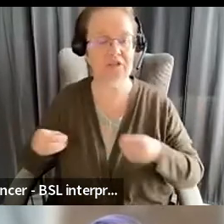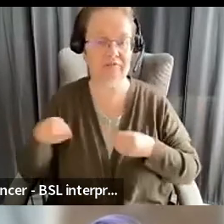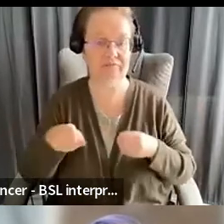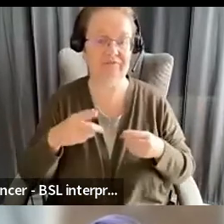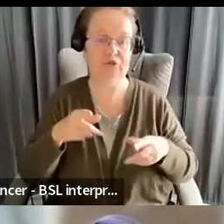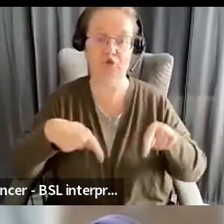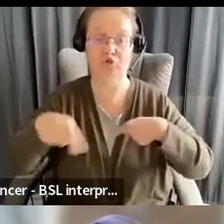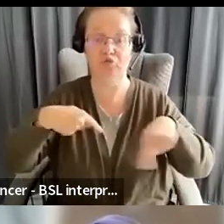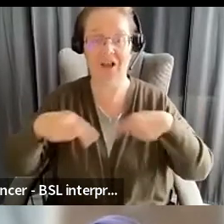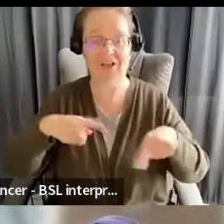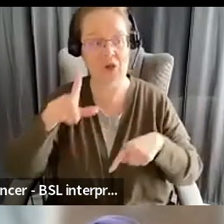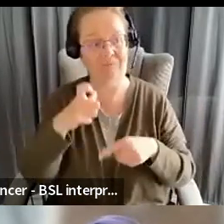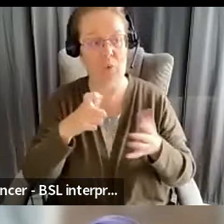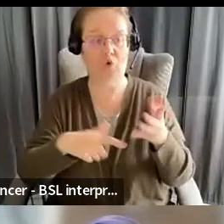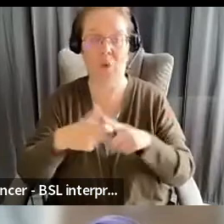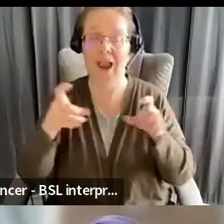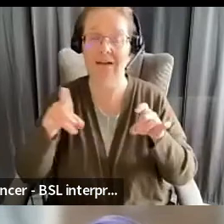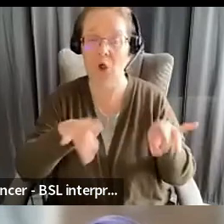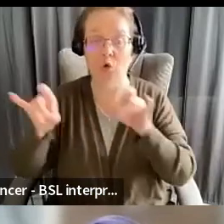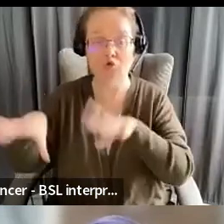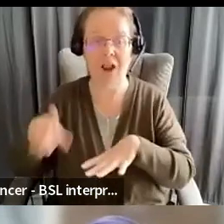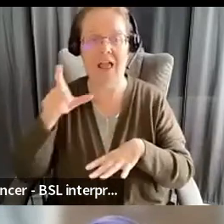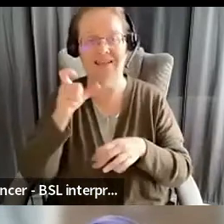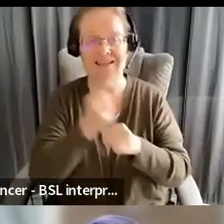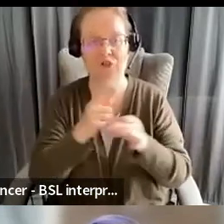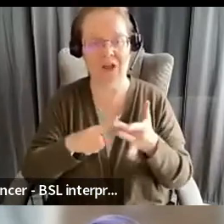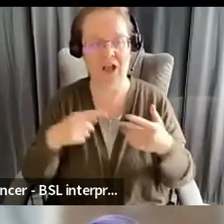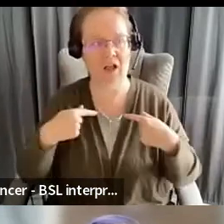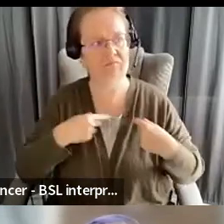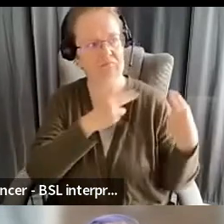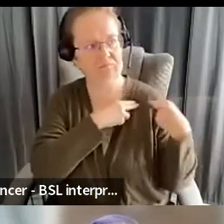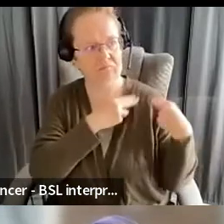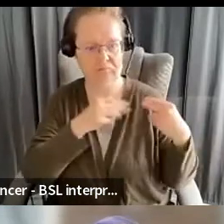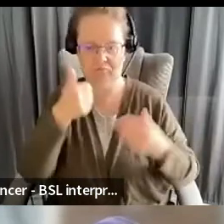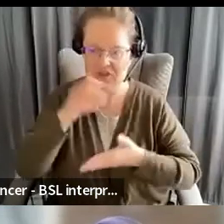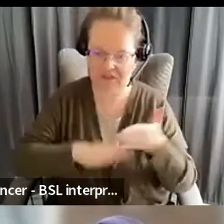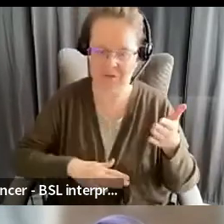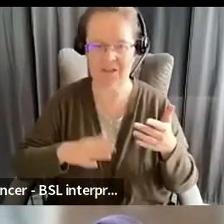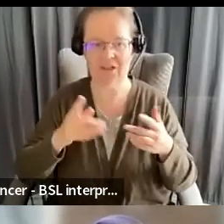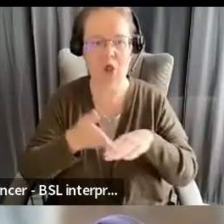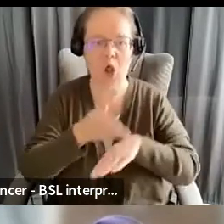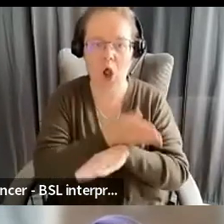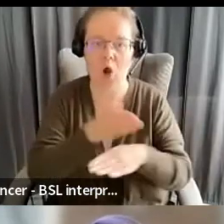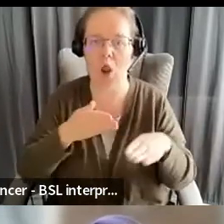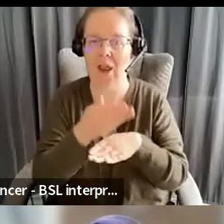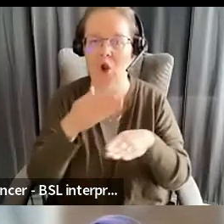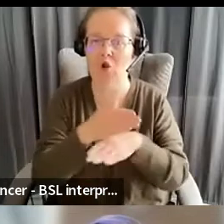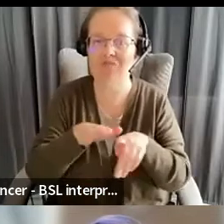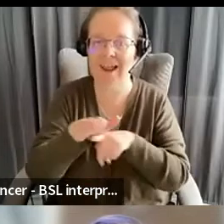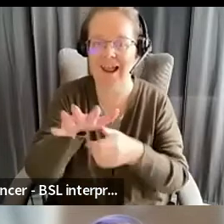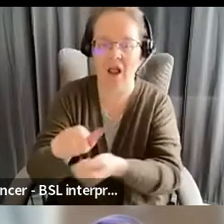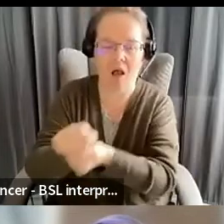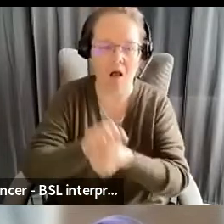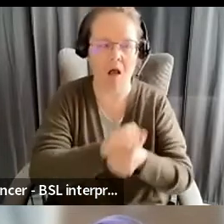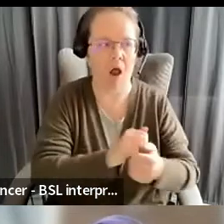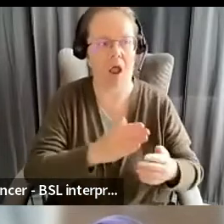and Australia here at CGI. So I'm responsible for all of the experienced and early careers hiring across